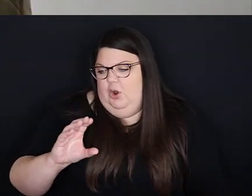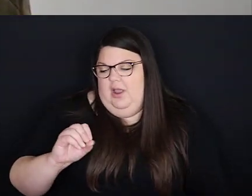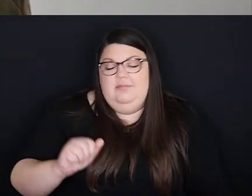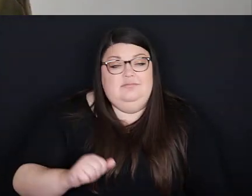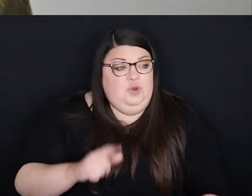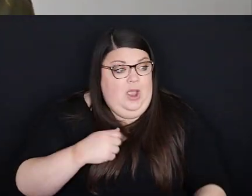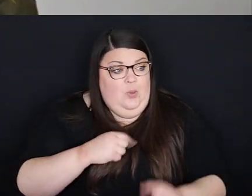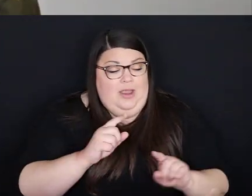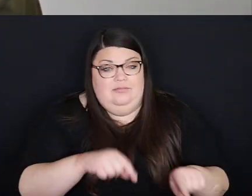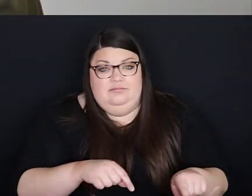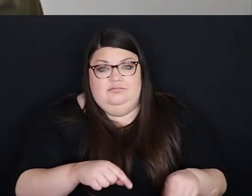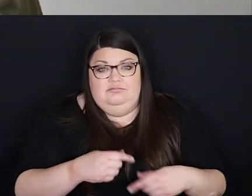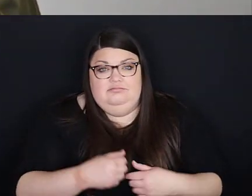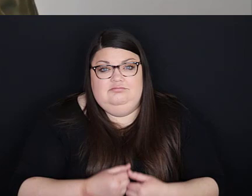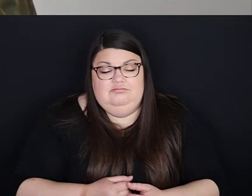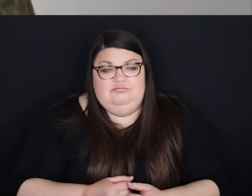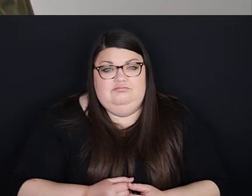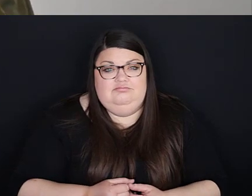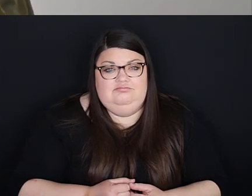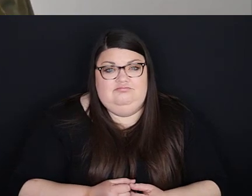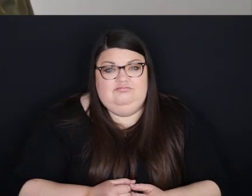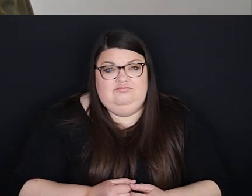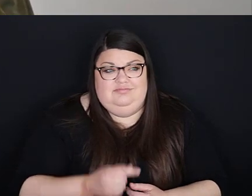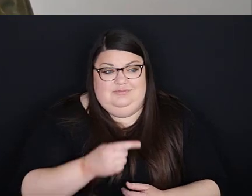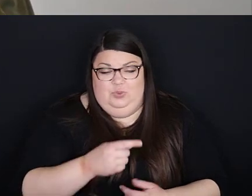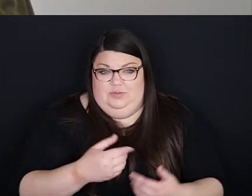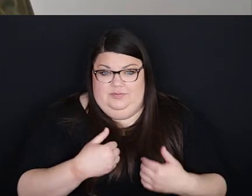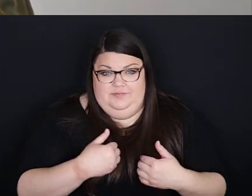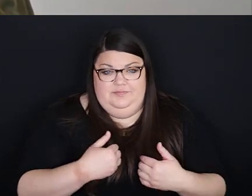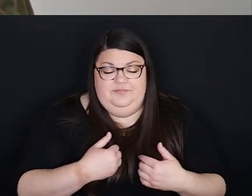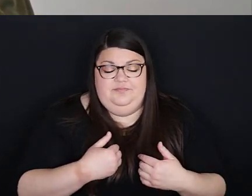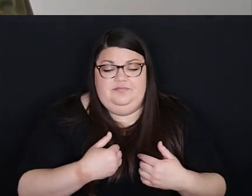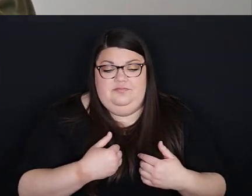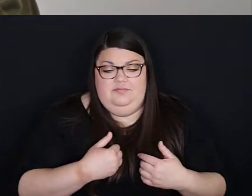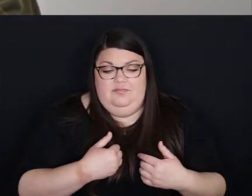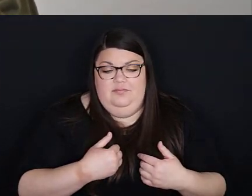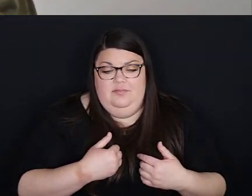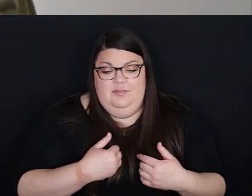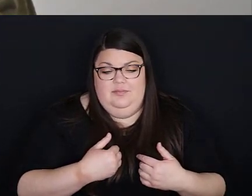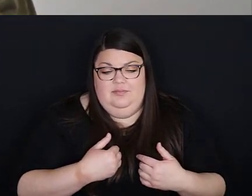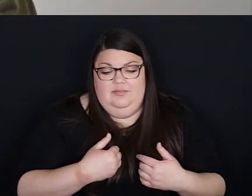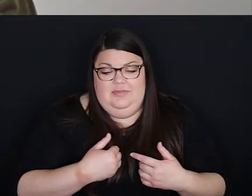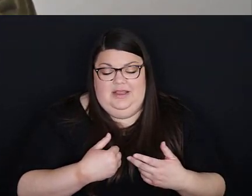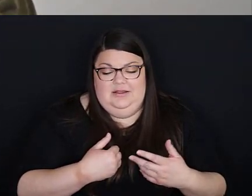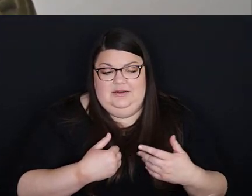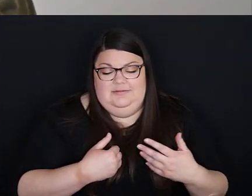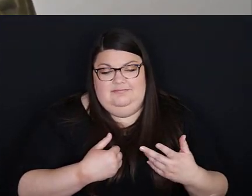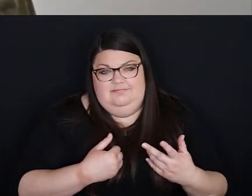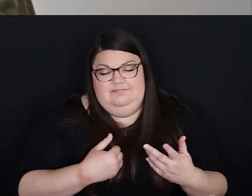I did. I went up there, and what he had was